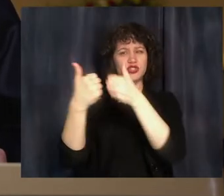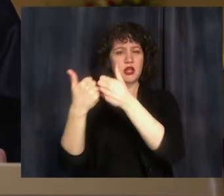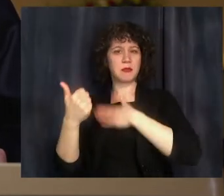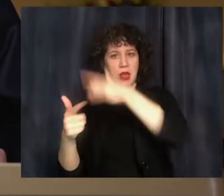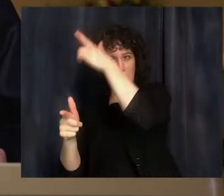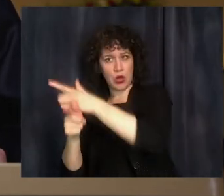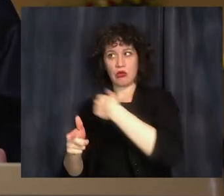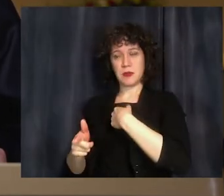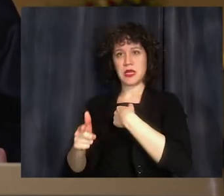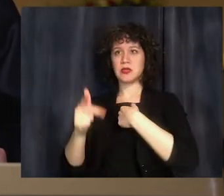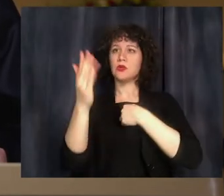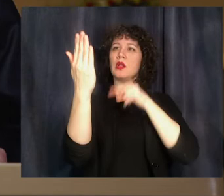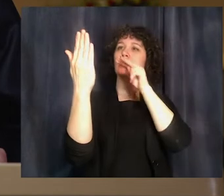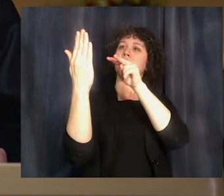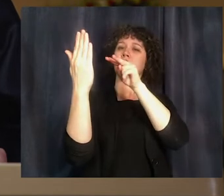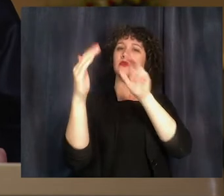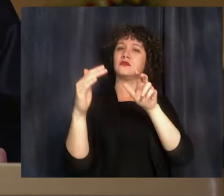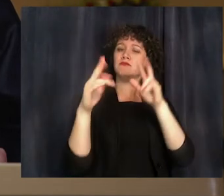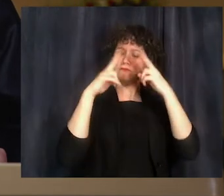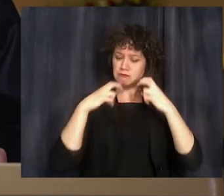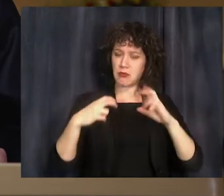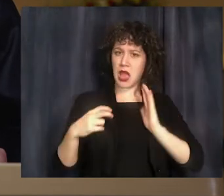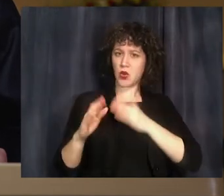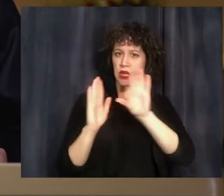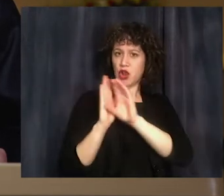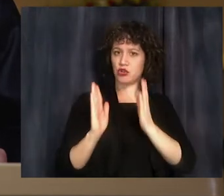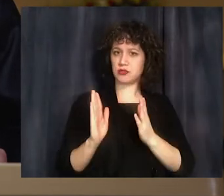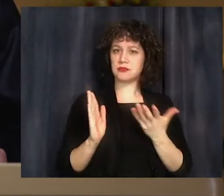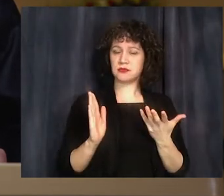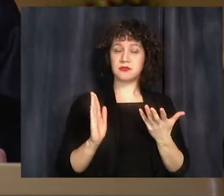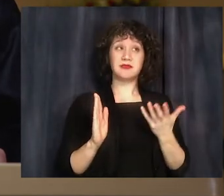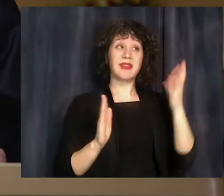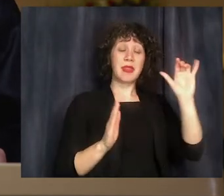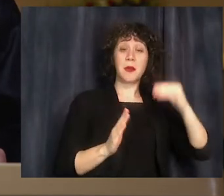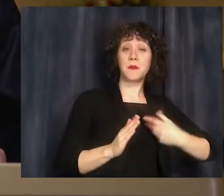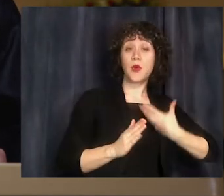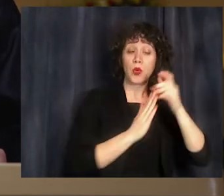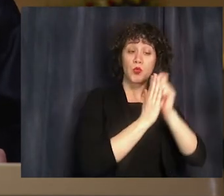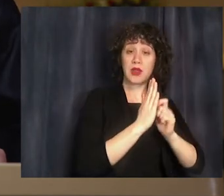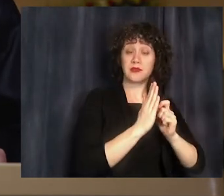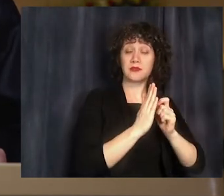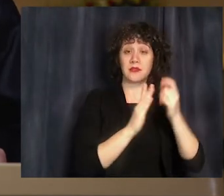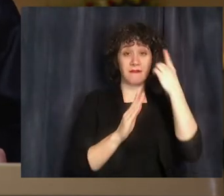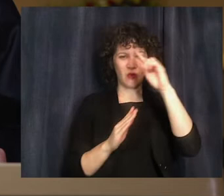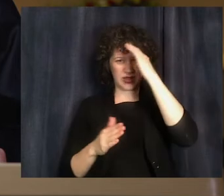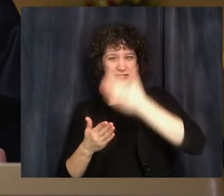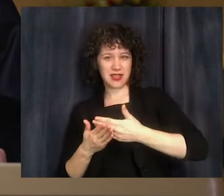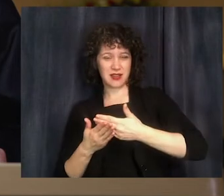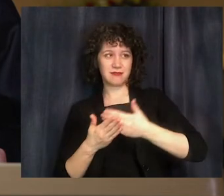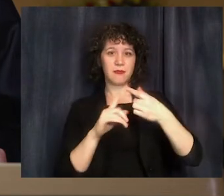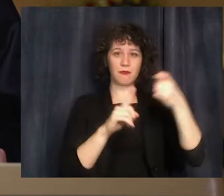examine our character. Though written by a father for his son, it stands as an injunction to all of us to strive for a life of higher